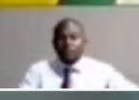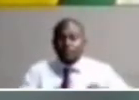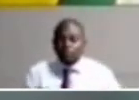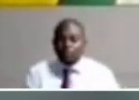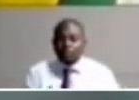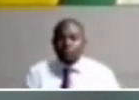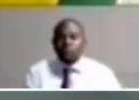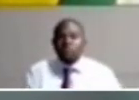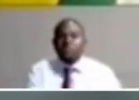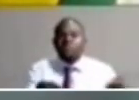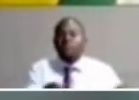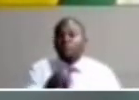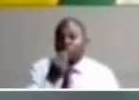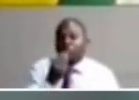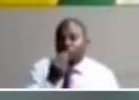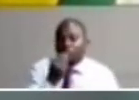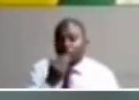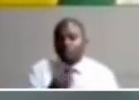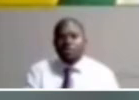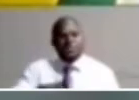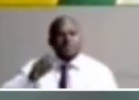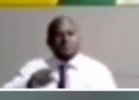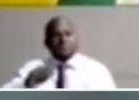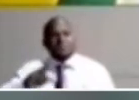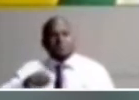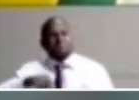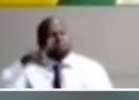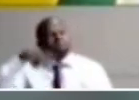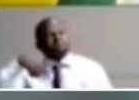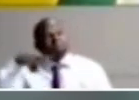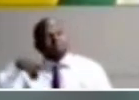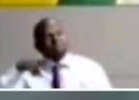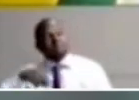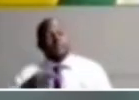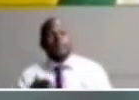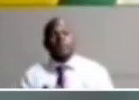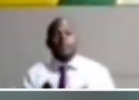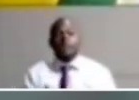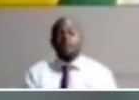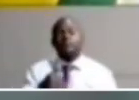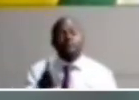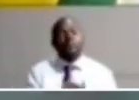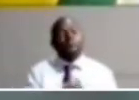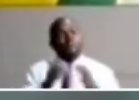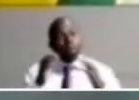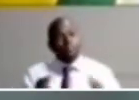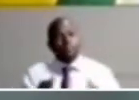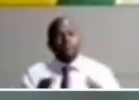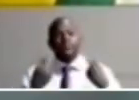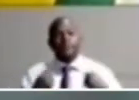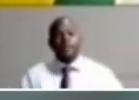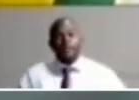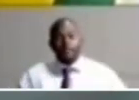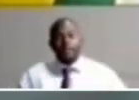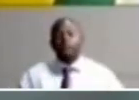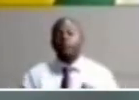to distribute food for cheap popularity. Those are very dangerous to the health of the